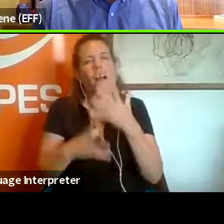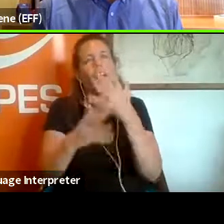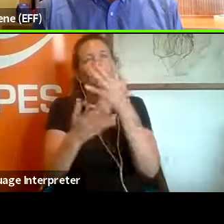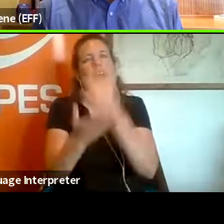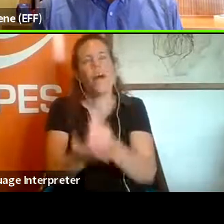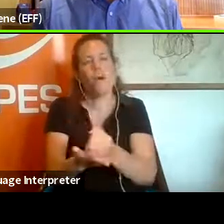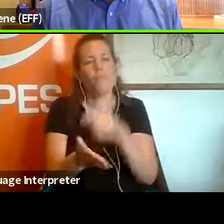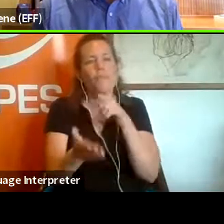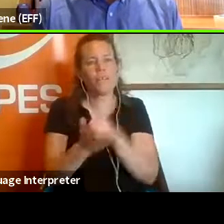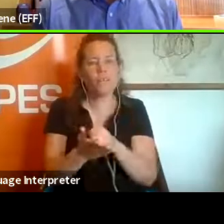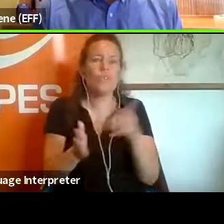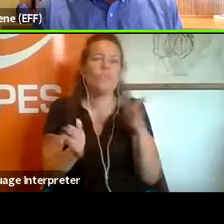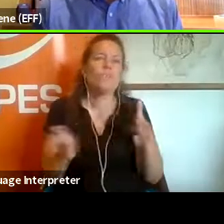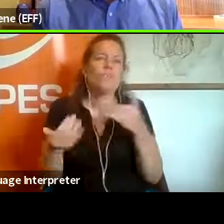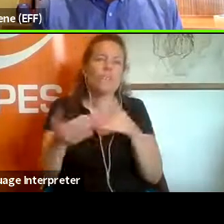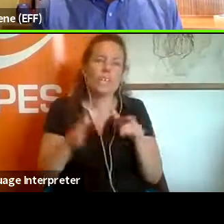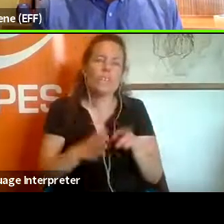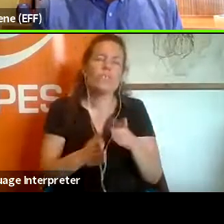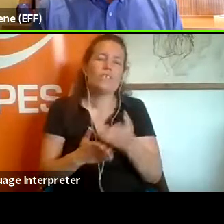group that is